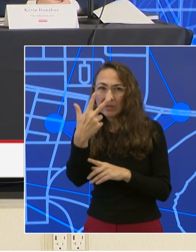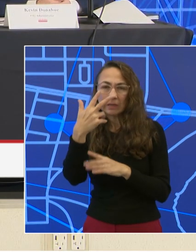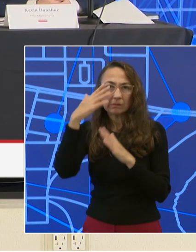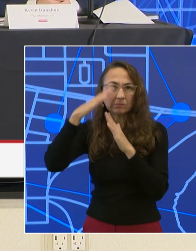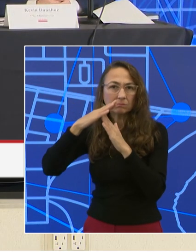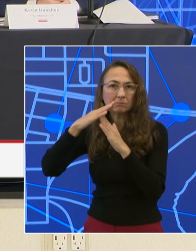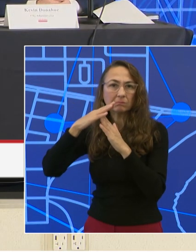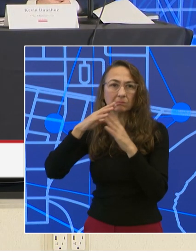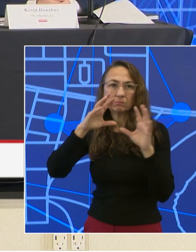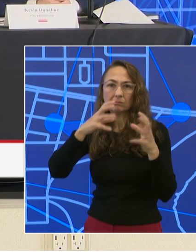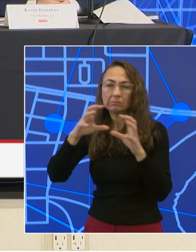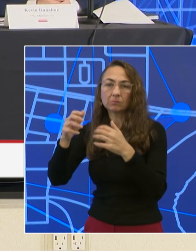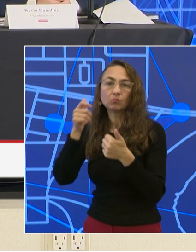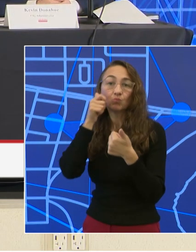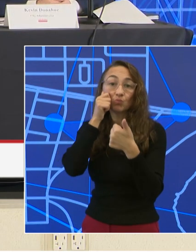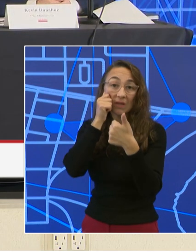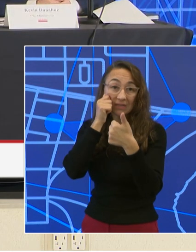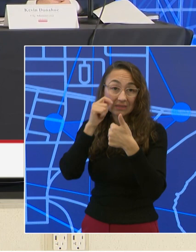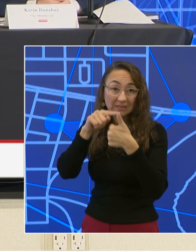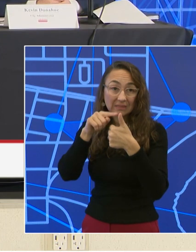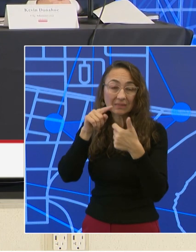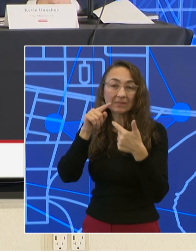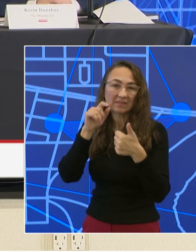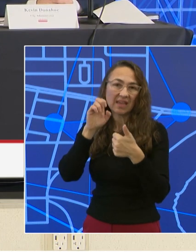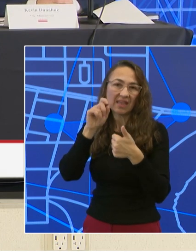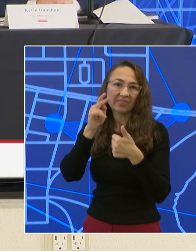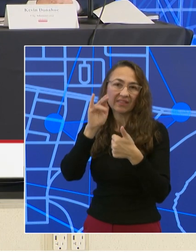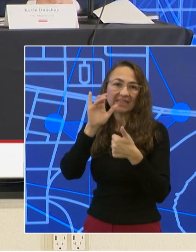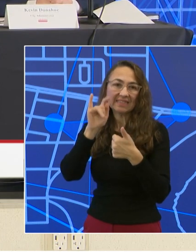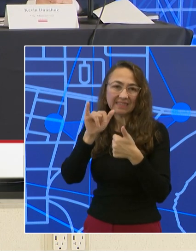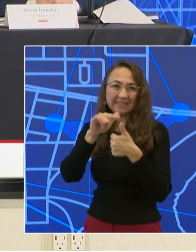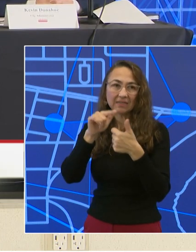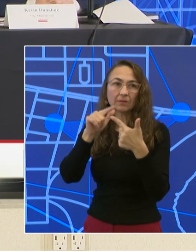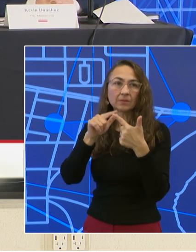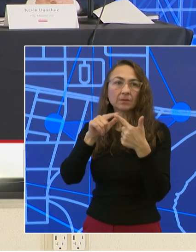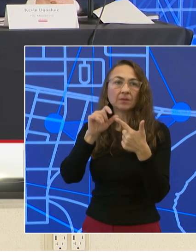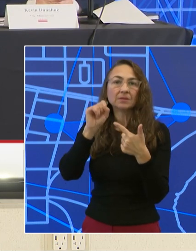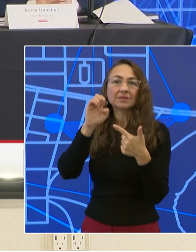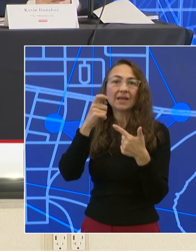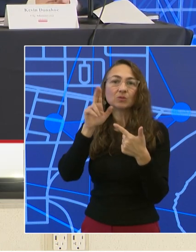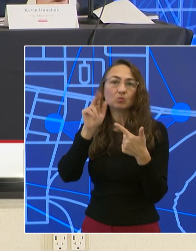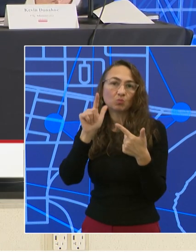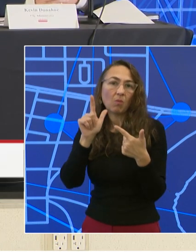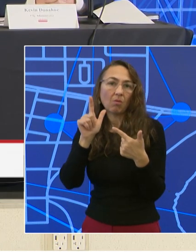race, ethnicity, and sexual orientation and gender identity in terms of the victims.